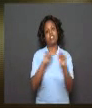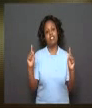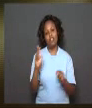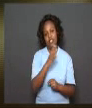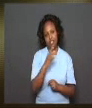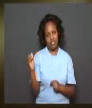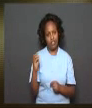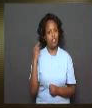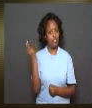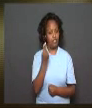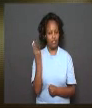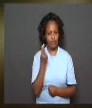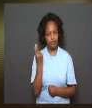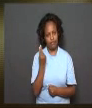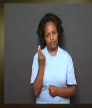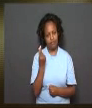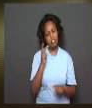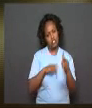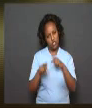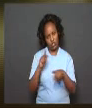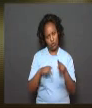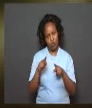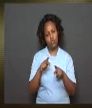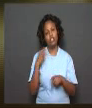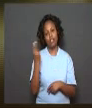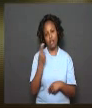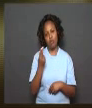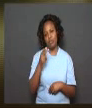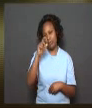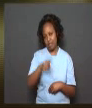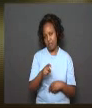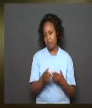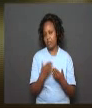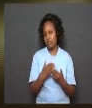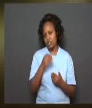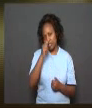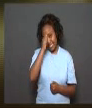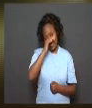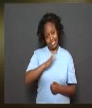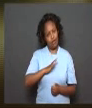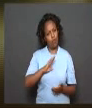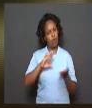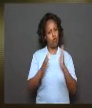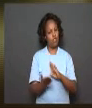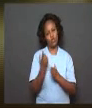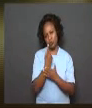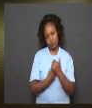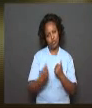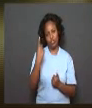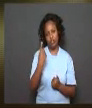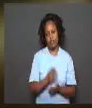and privileges that people enjoy simply by virtue of being